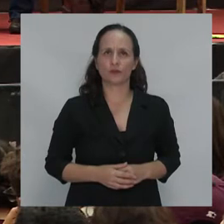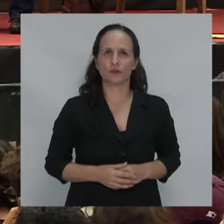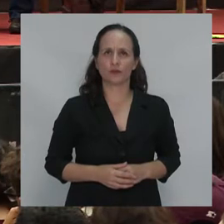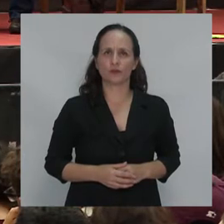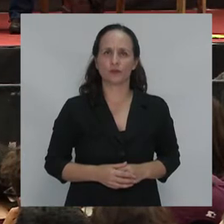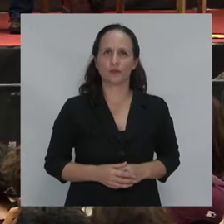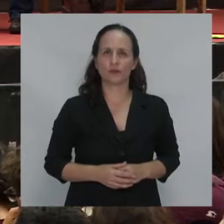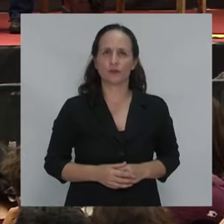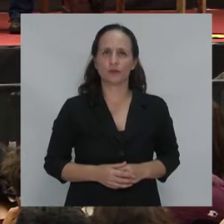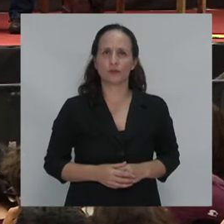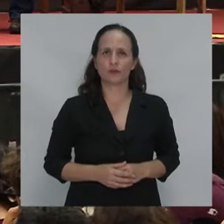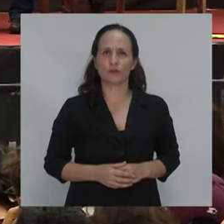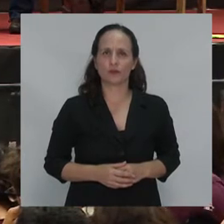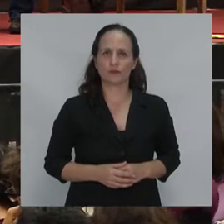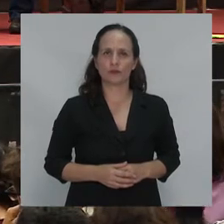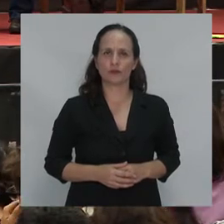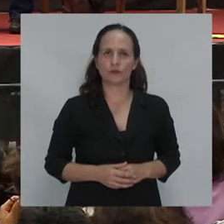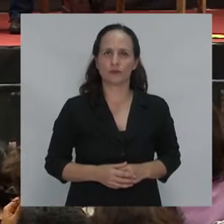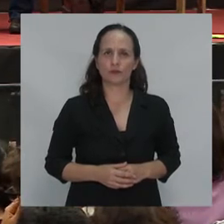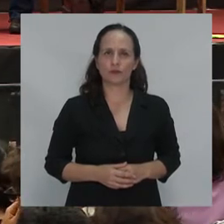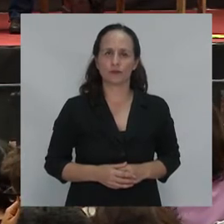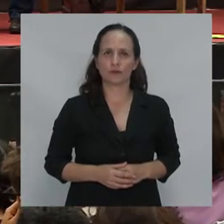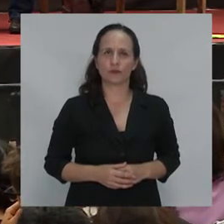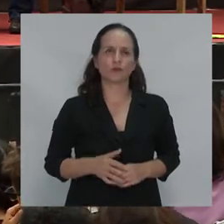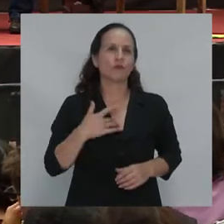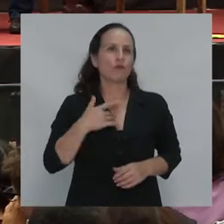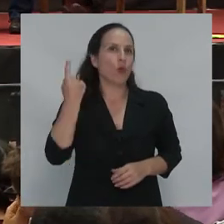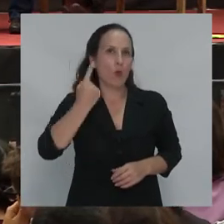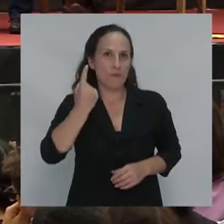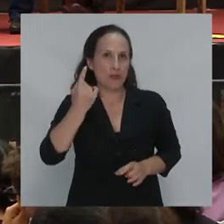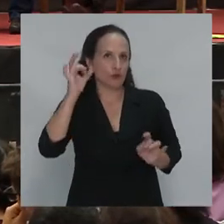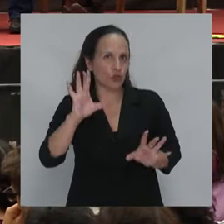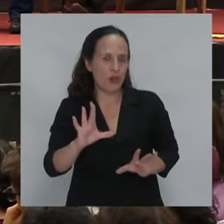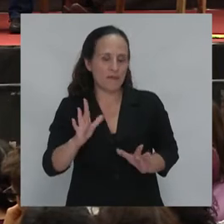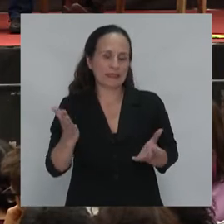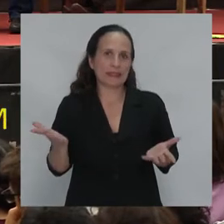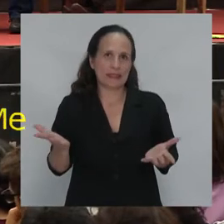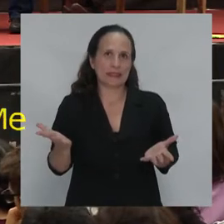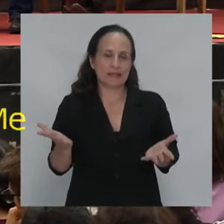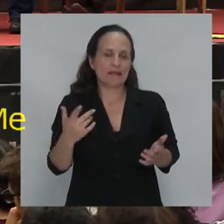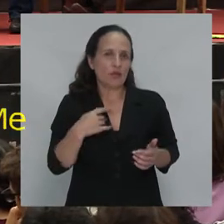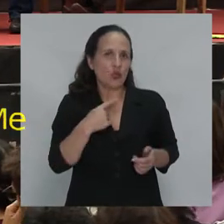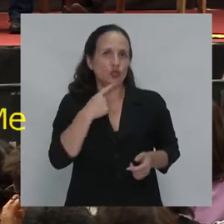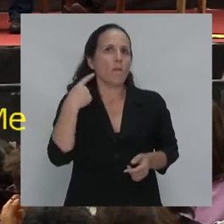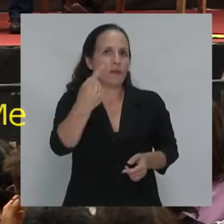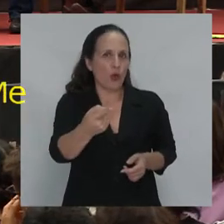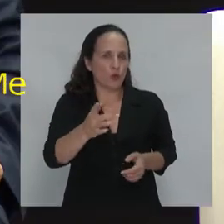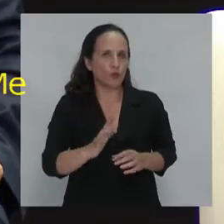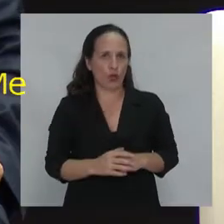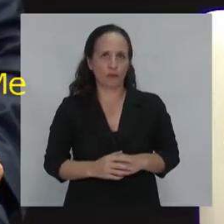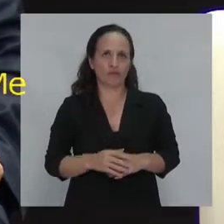Is this only one minute? Yes, okay. So I ask you, is this a realistic view?